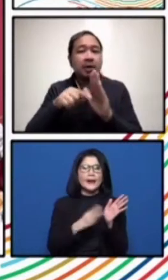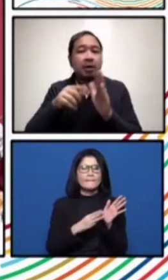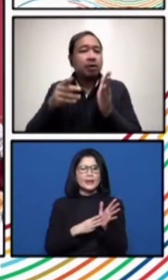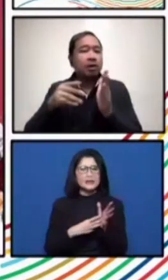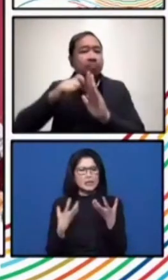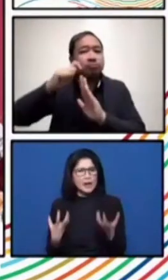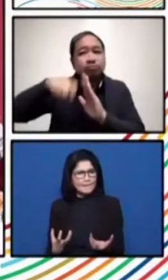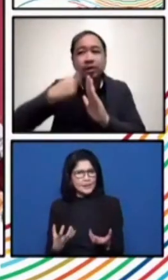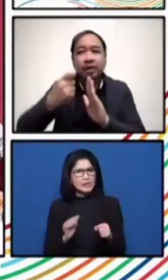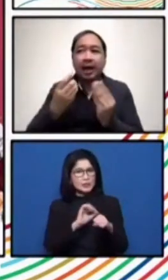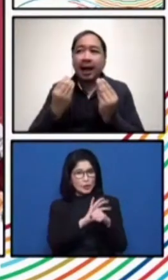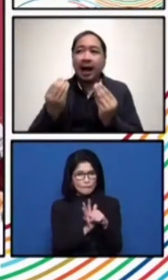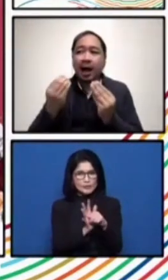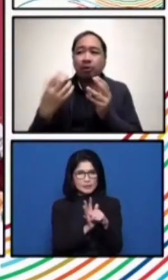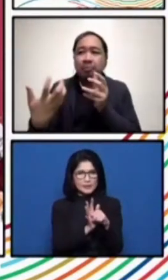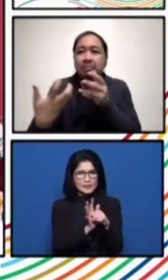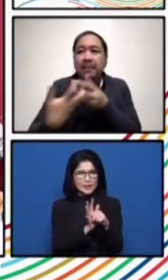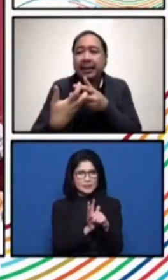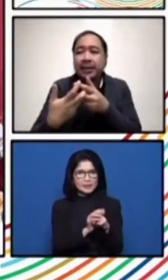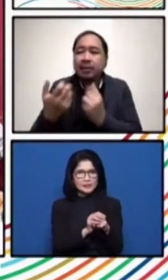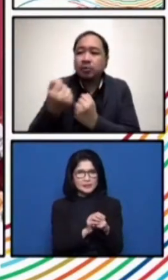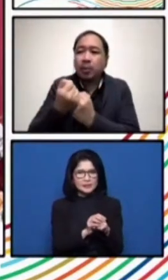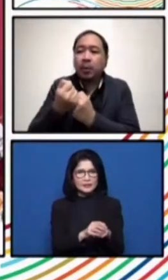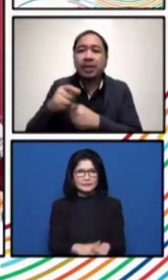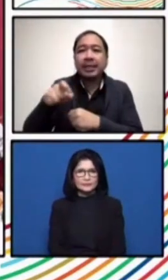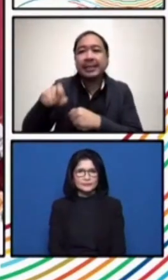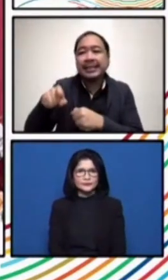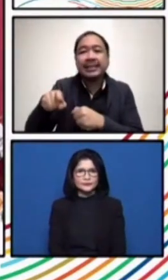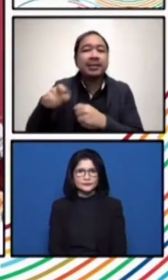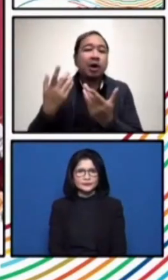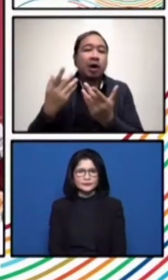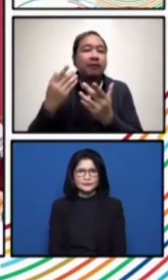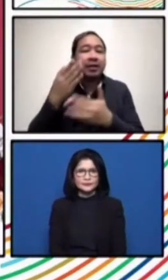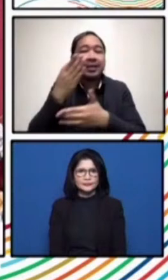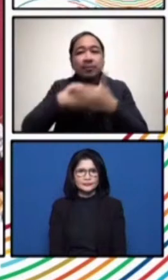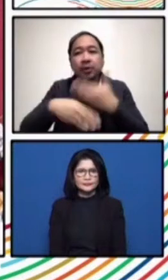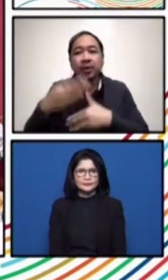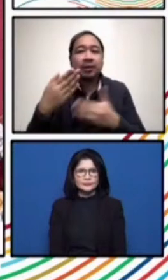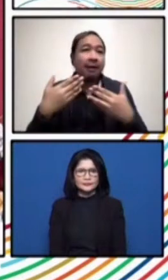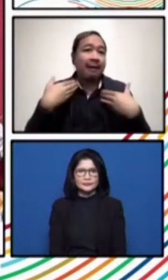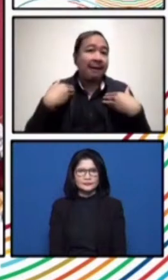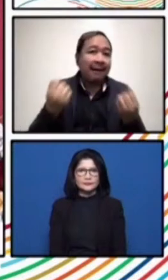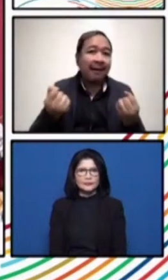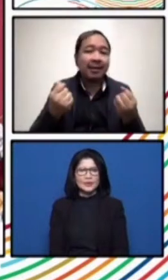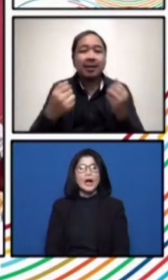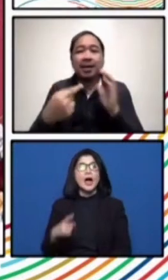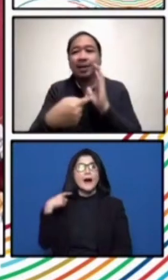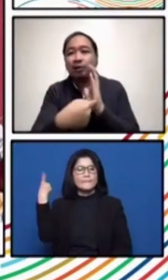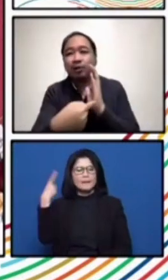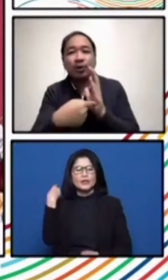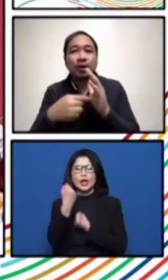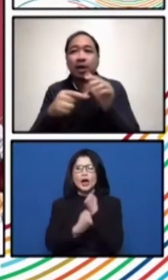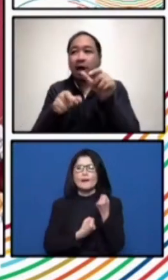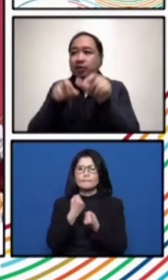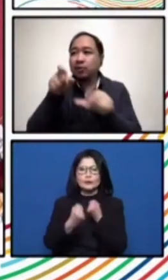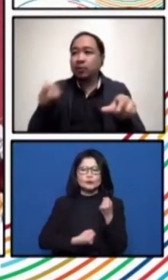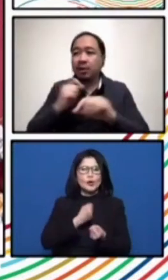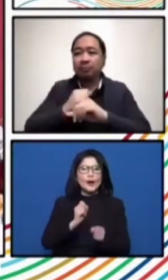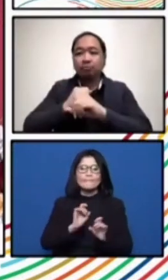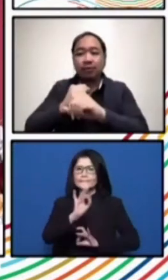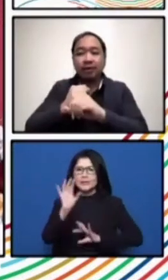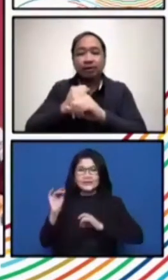disabilities in accessing Health Care information and communication technology social protection programs and other services